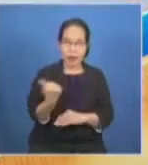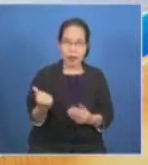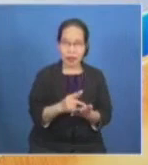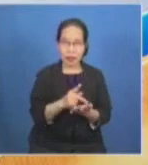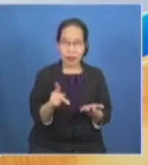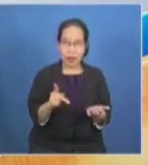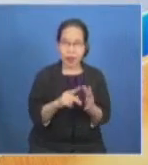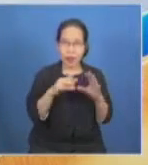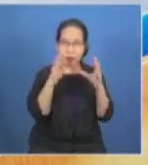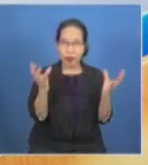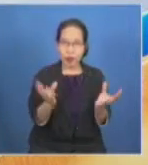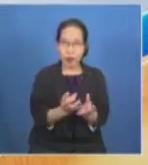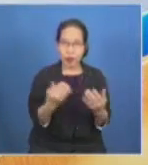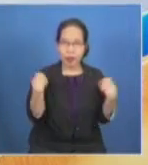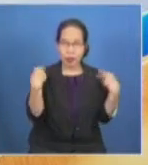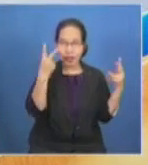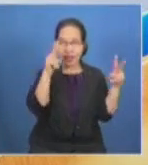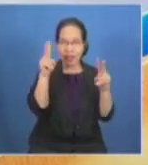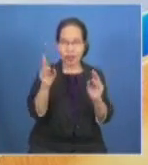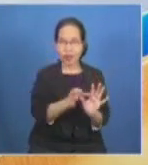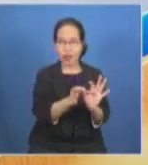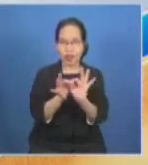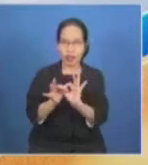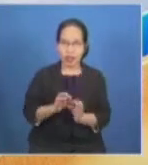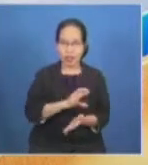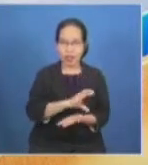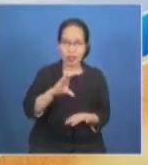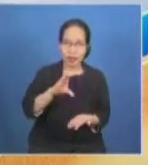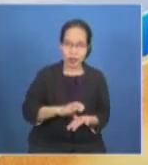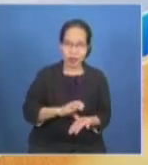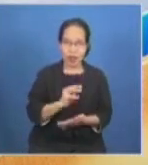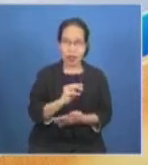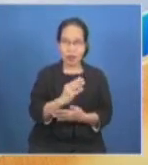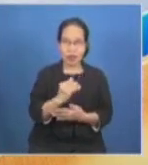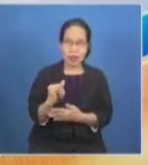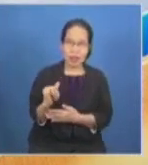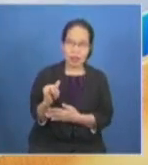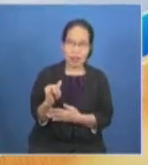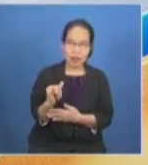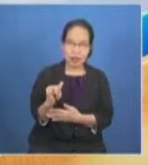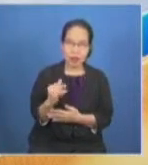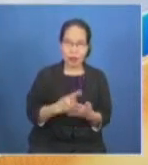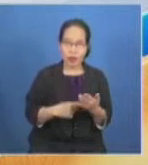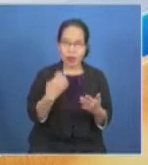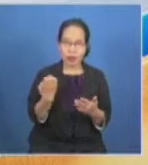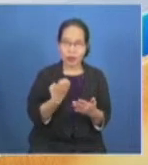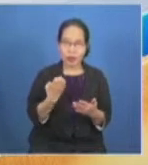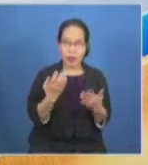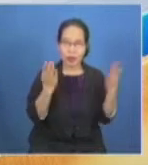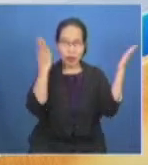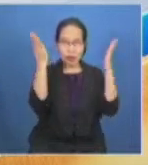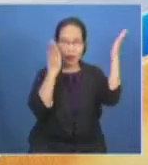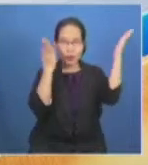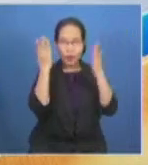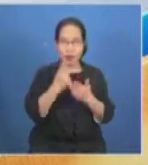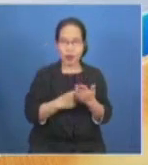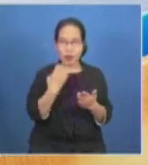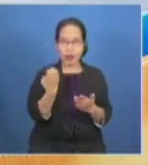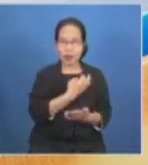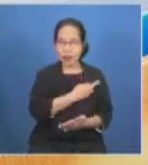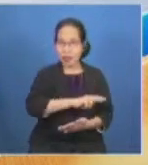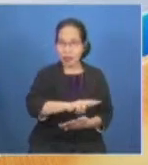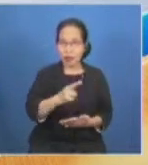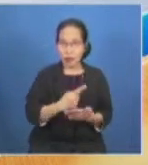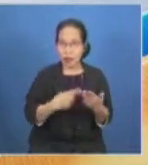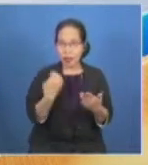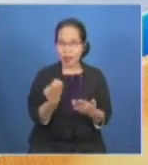p.m. And whatever part of the world that you will see a coordinating center of the MCGI, whatever